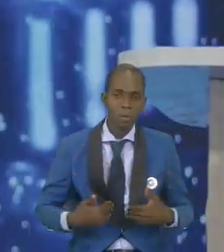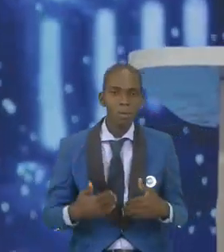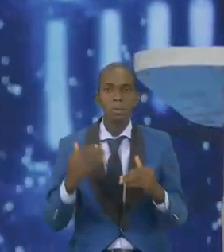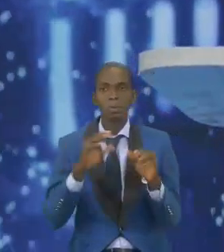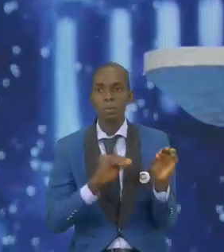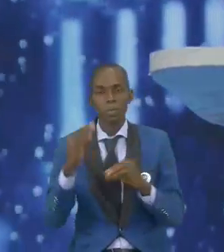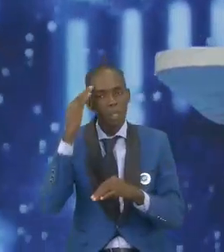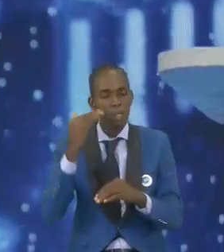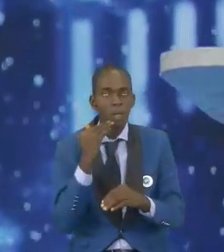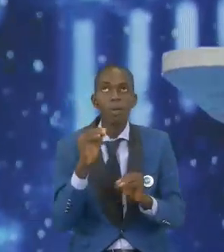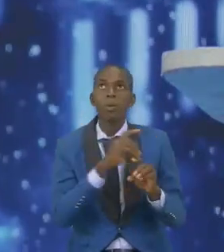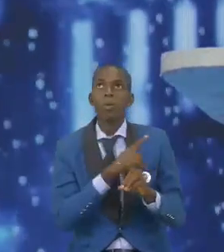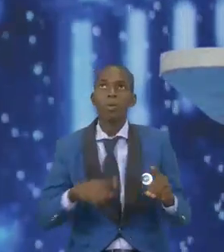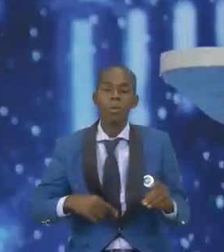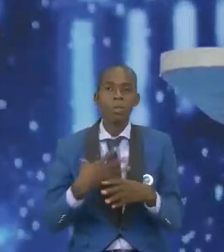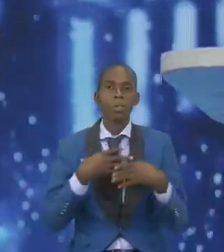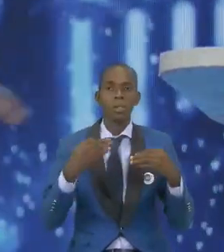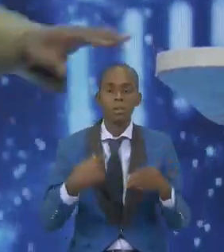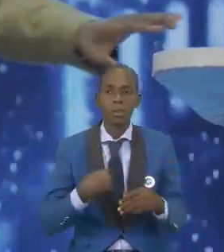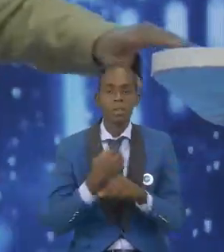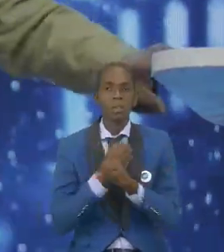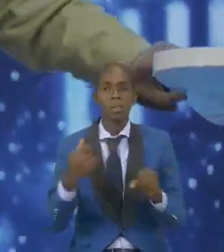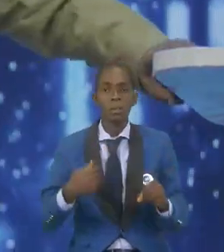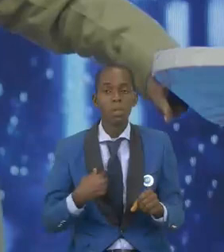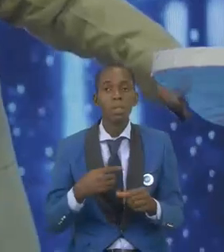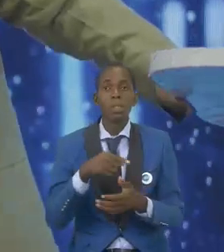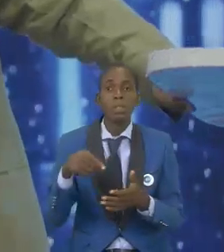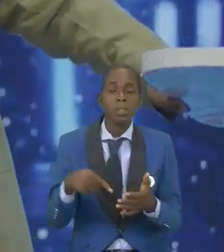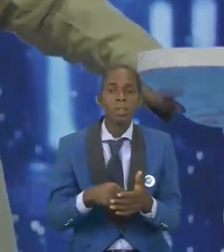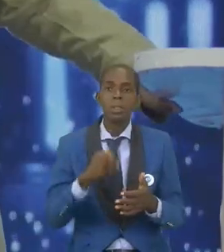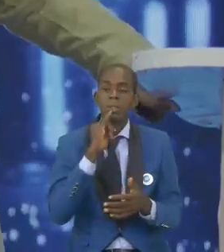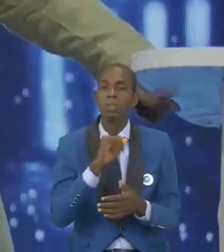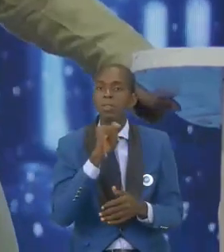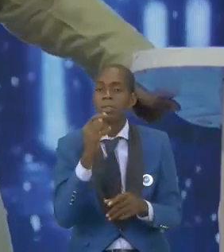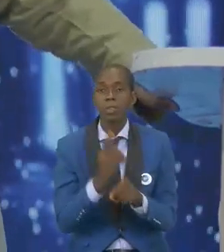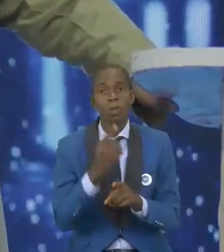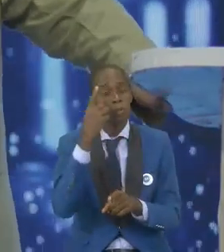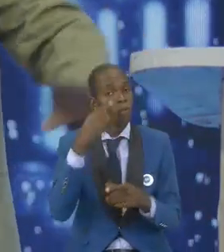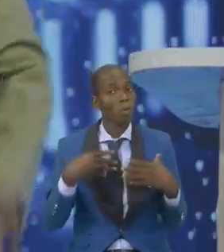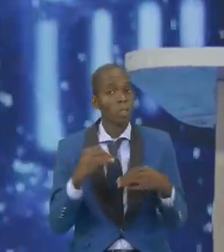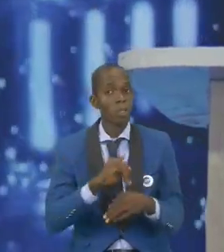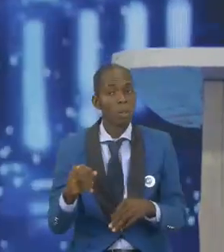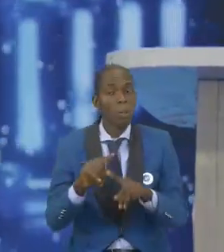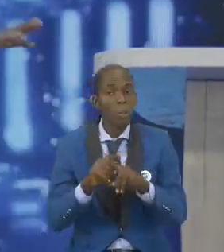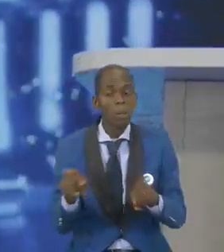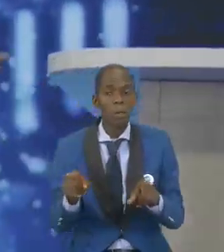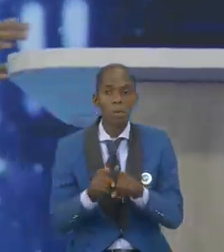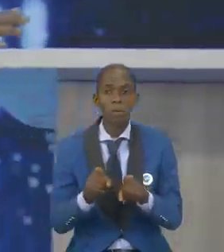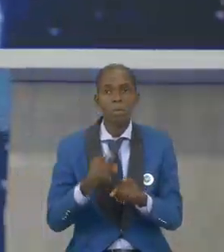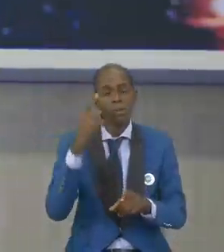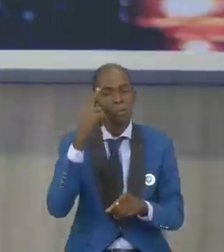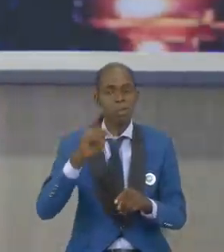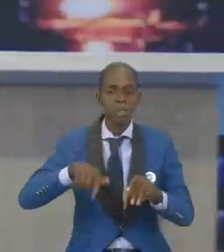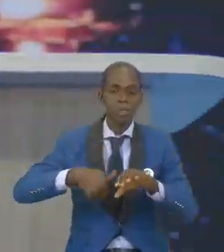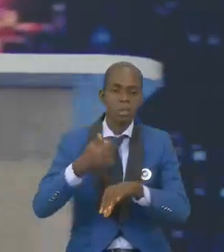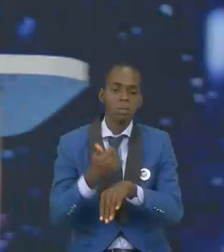This is for the establishment of our emancipation. Many of us are going